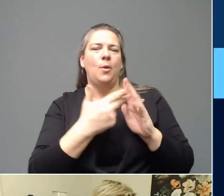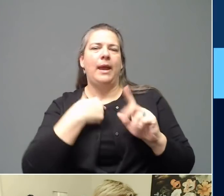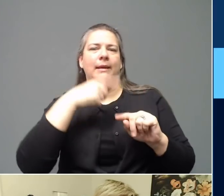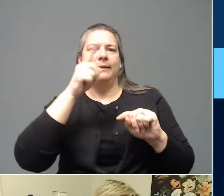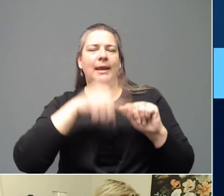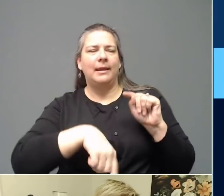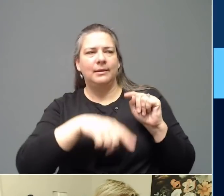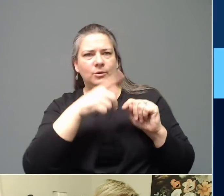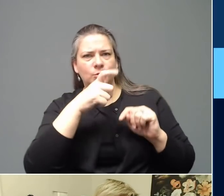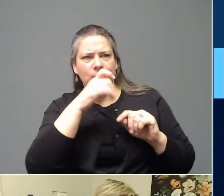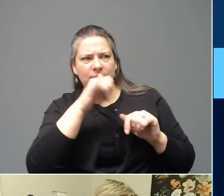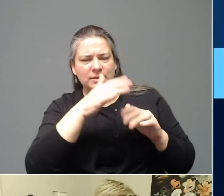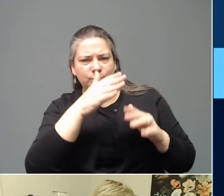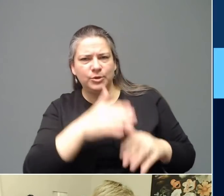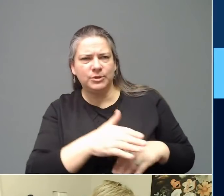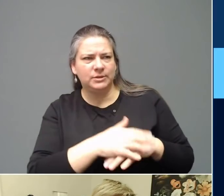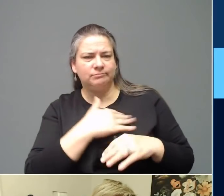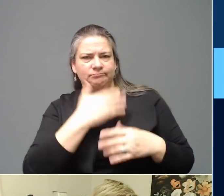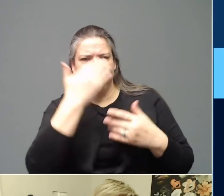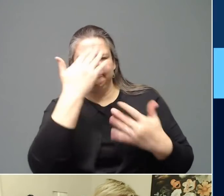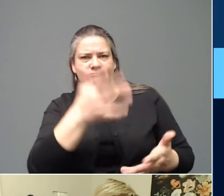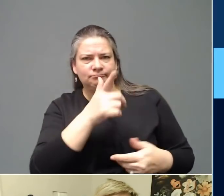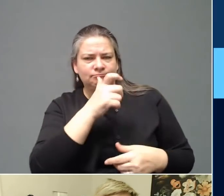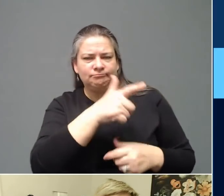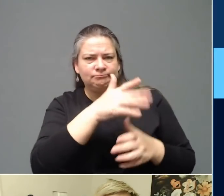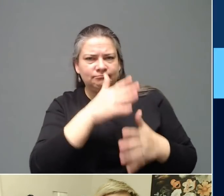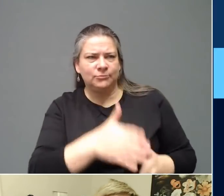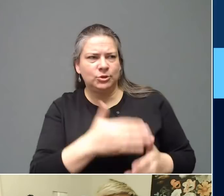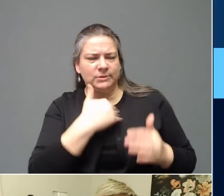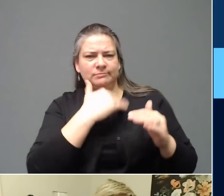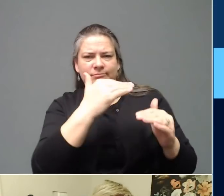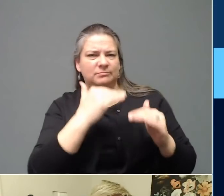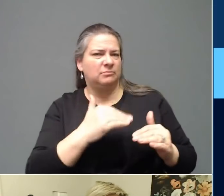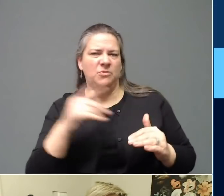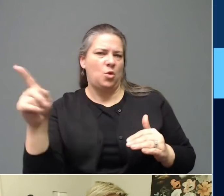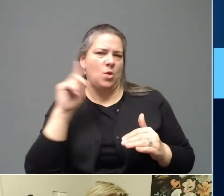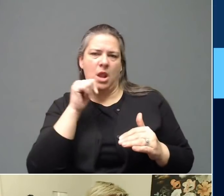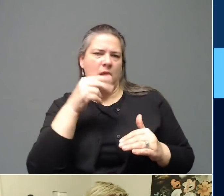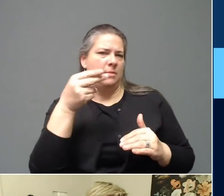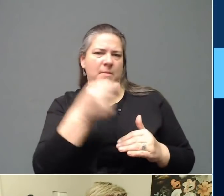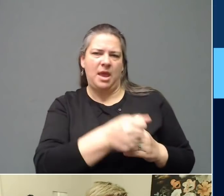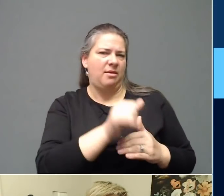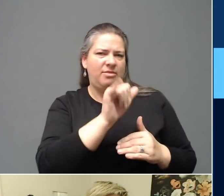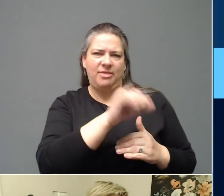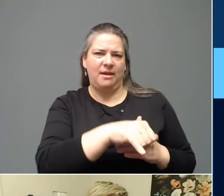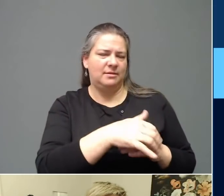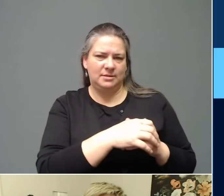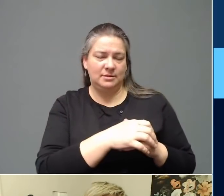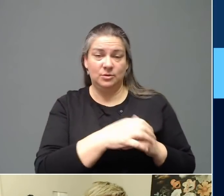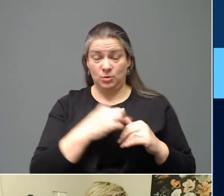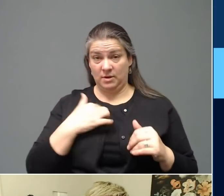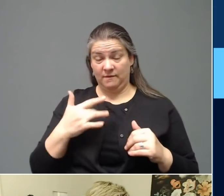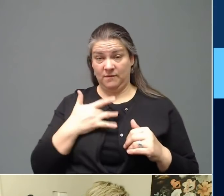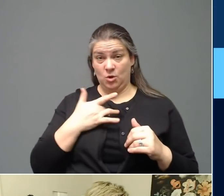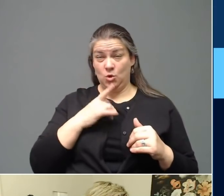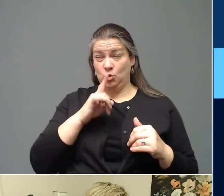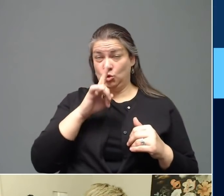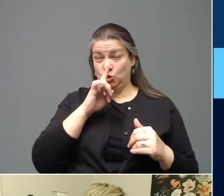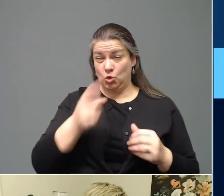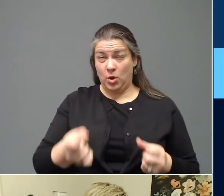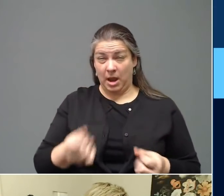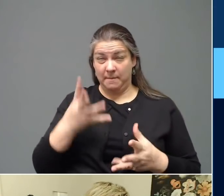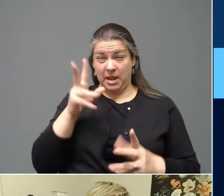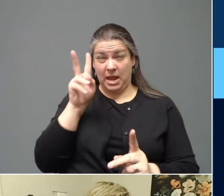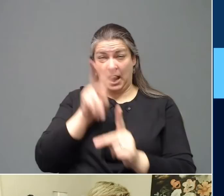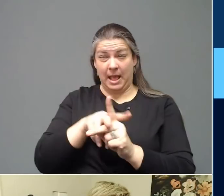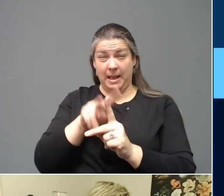verify the identity of a number of those, and these will never pay out. So we believe that the true number of claims in the outstanding